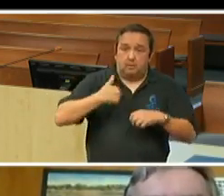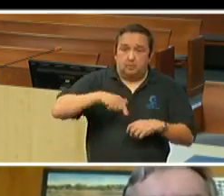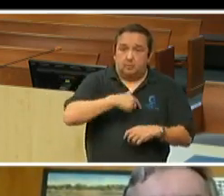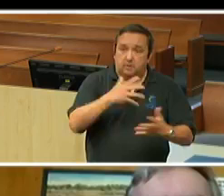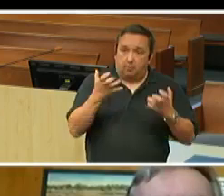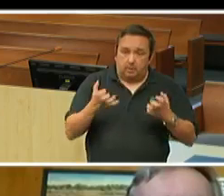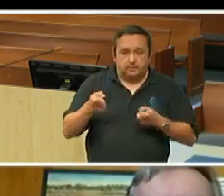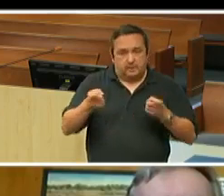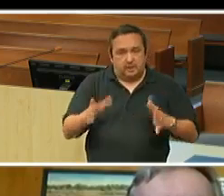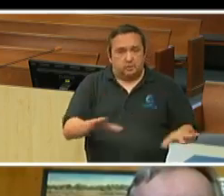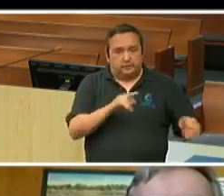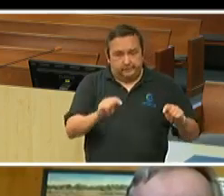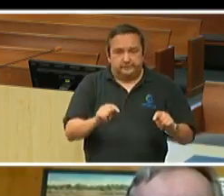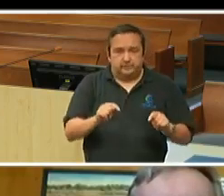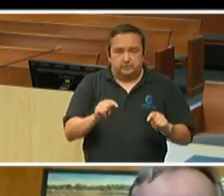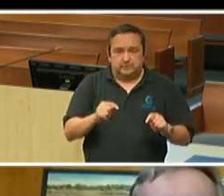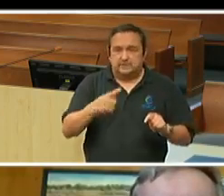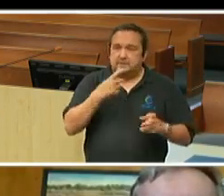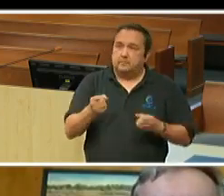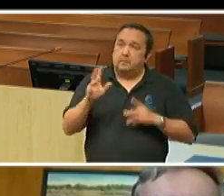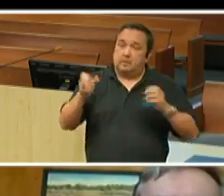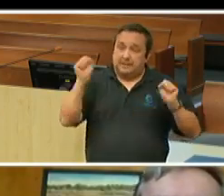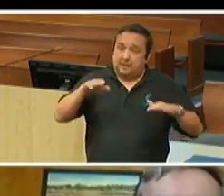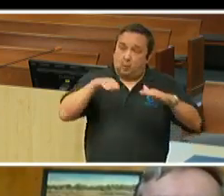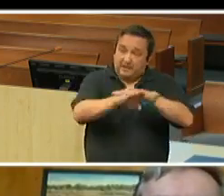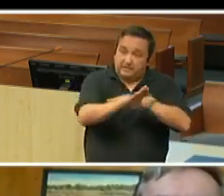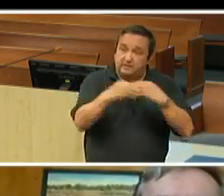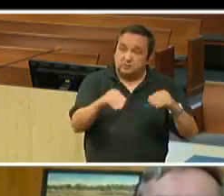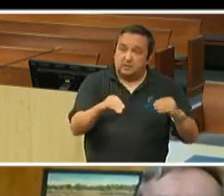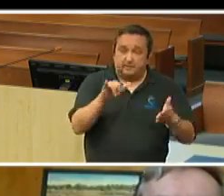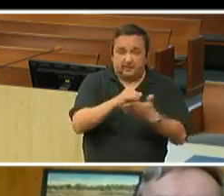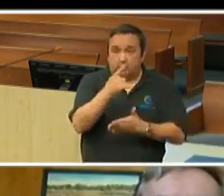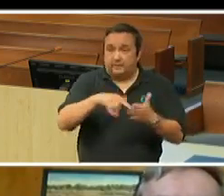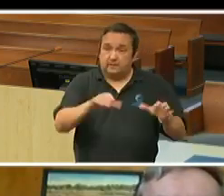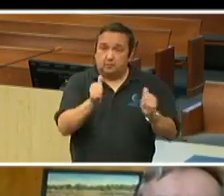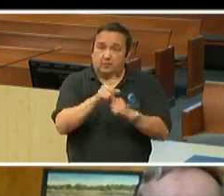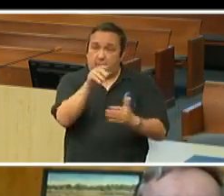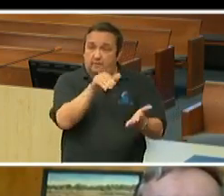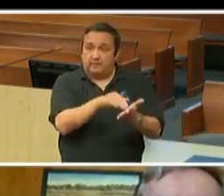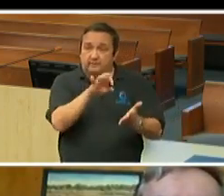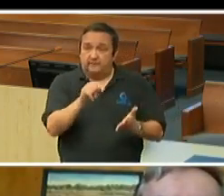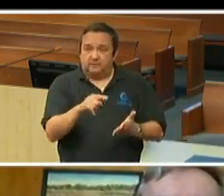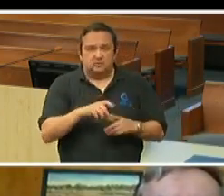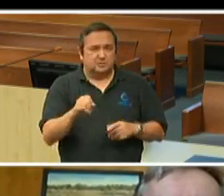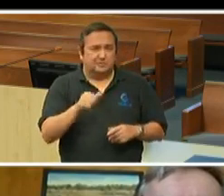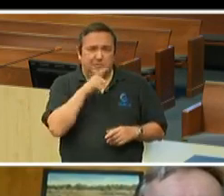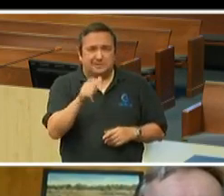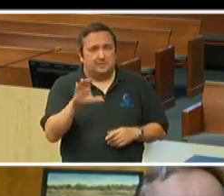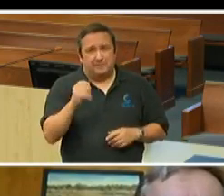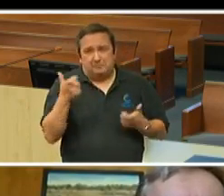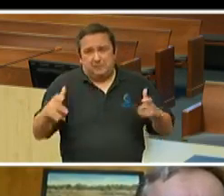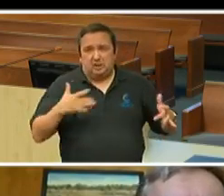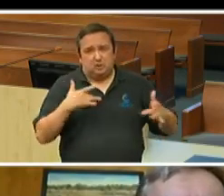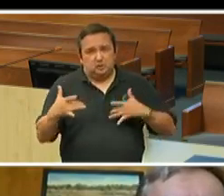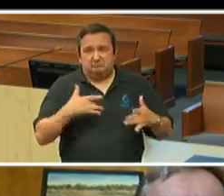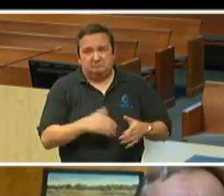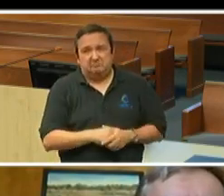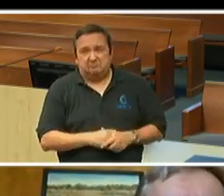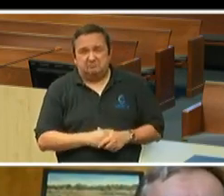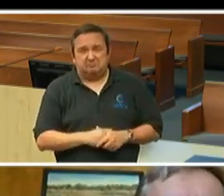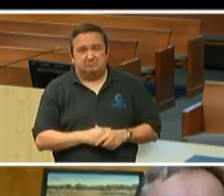it. He instructs employees, this is how many people can be in the store. That's what they did with the 1 in 1,000. So I don't think it would be that big a deterrent.